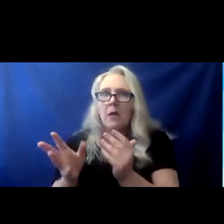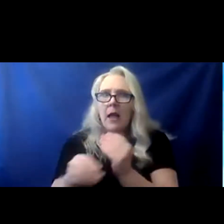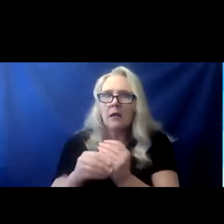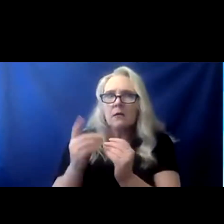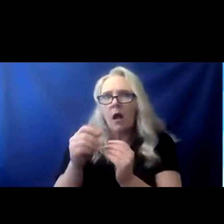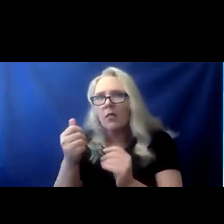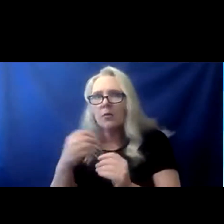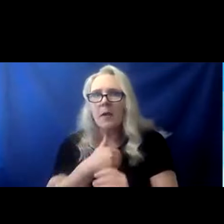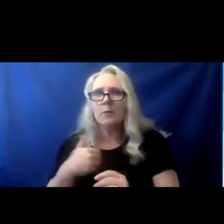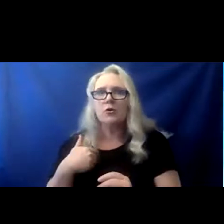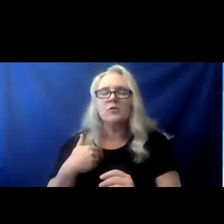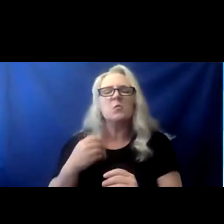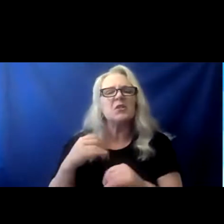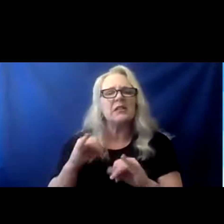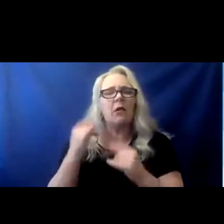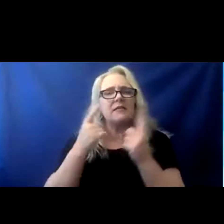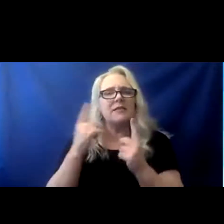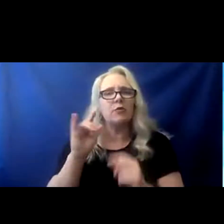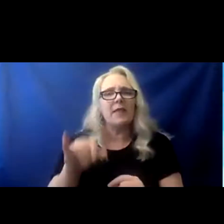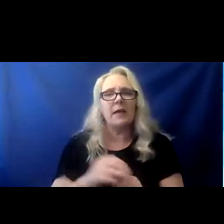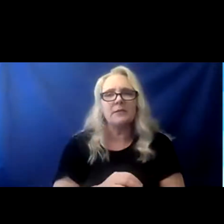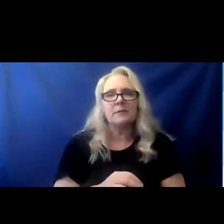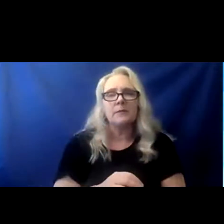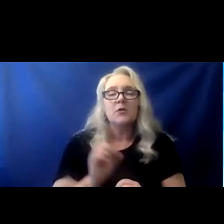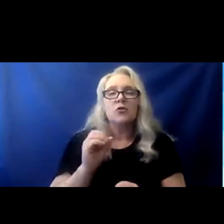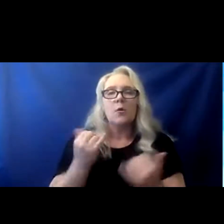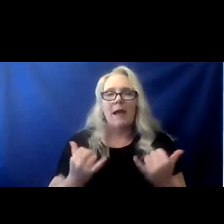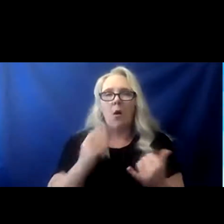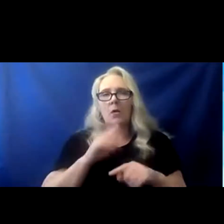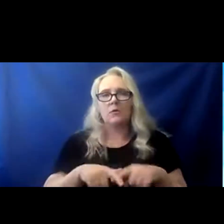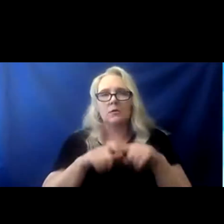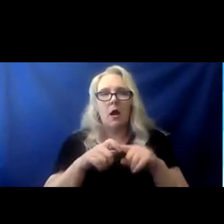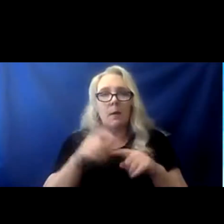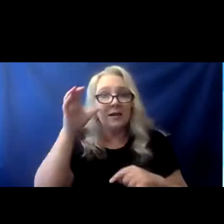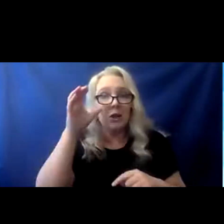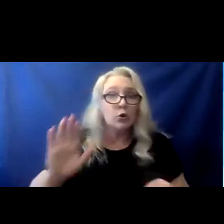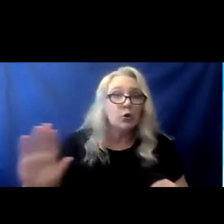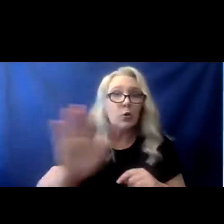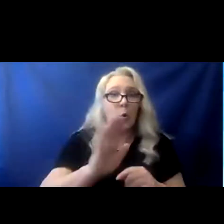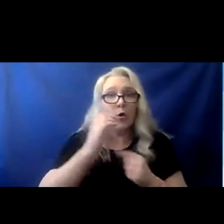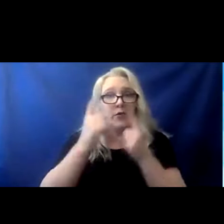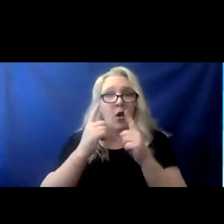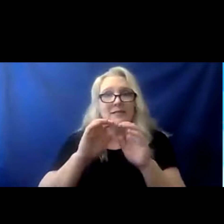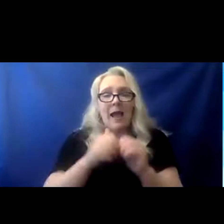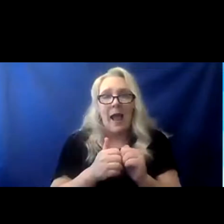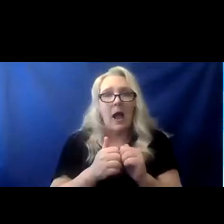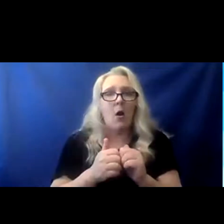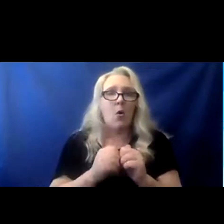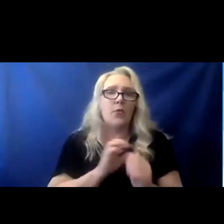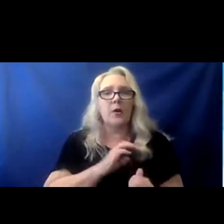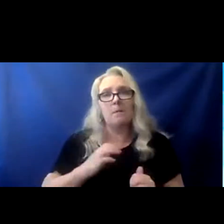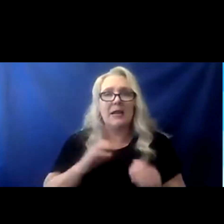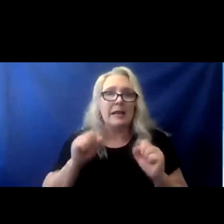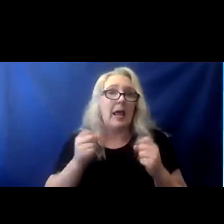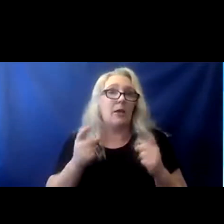well. But let me stop there and hear from you all some initial thoughts about how the committee can work, and then we'll come back after we've presented